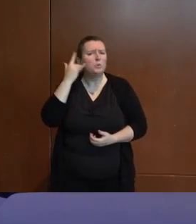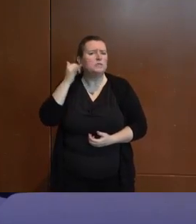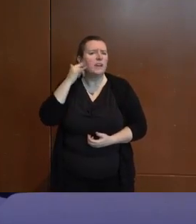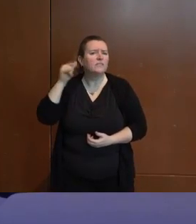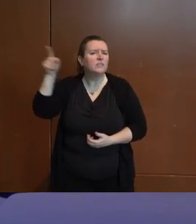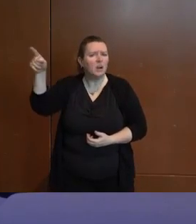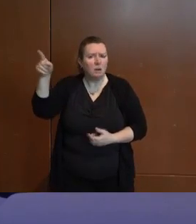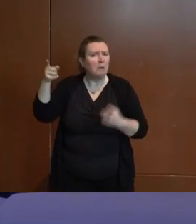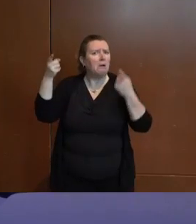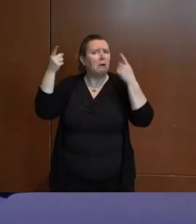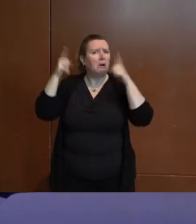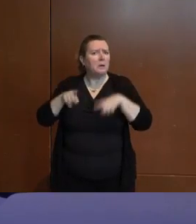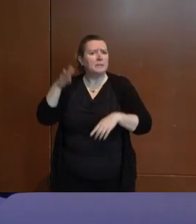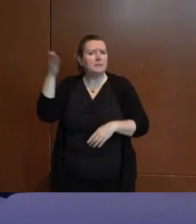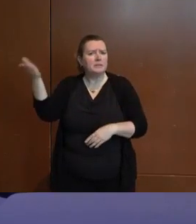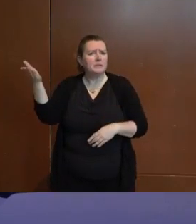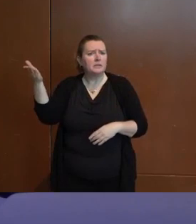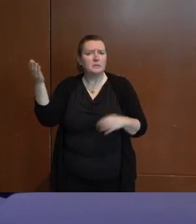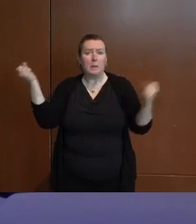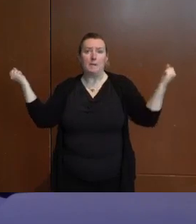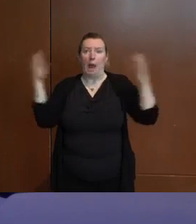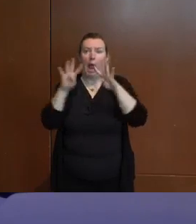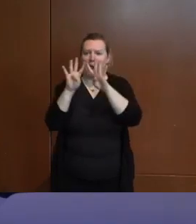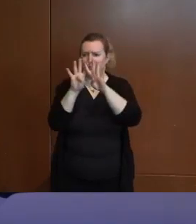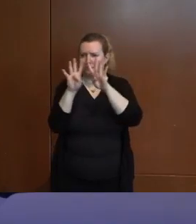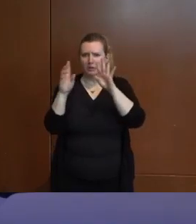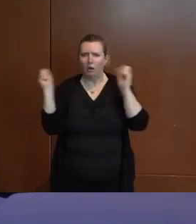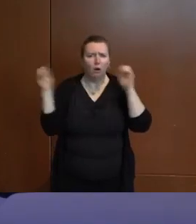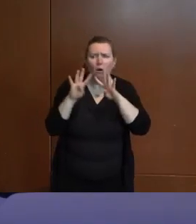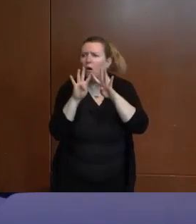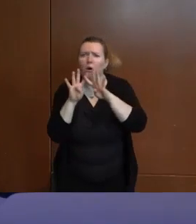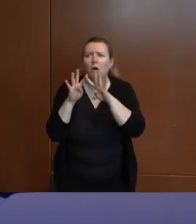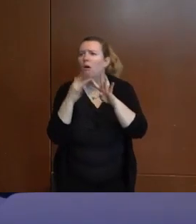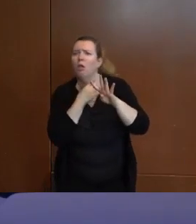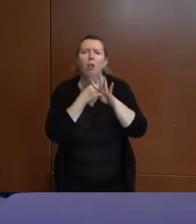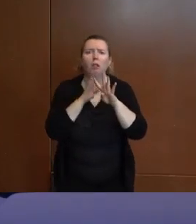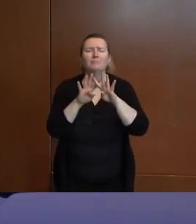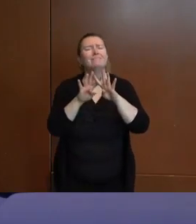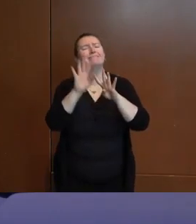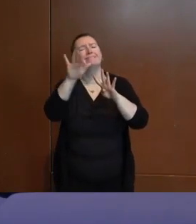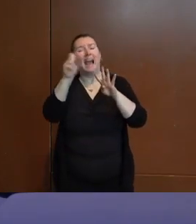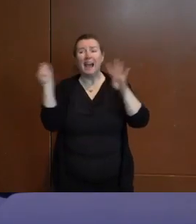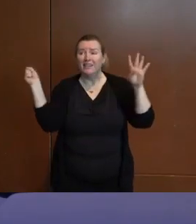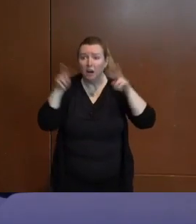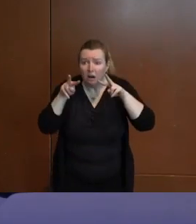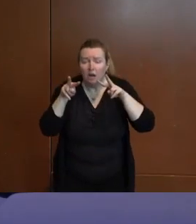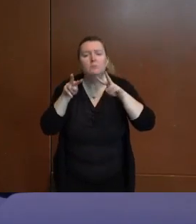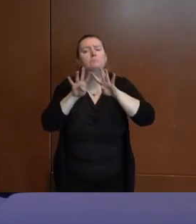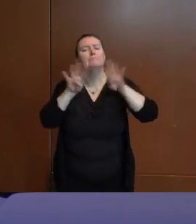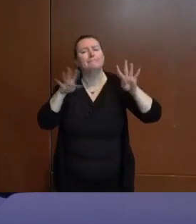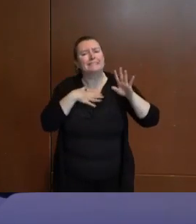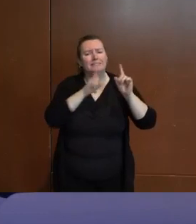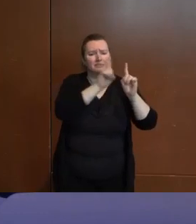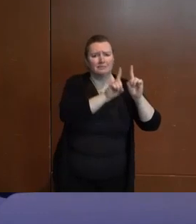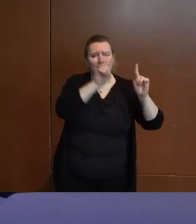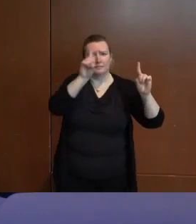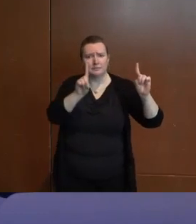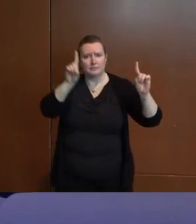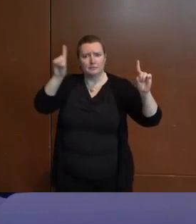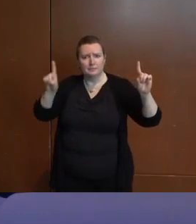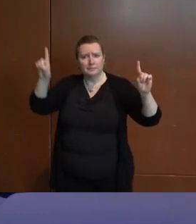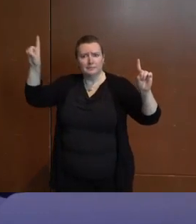each other, running shoulder to shoulder, holding hands. We can't have that. So I just want to reiterate, whether it's fishing in that